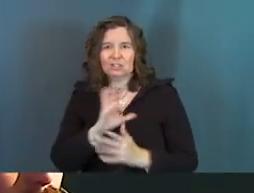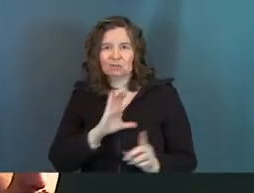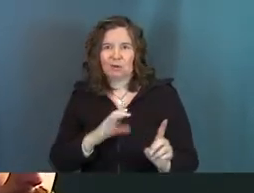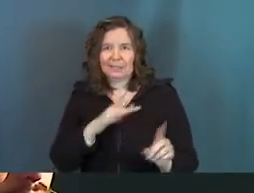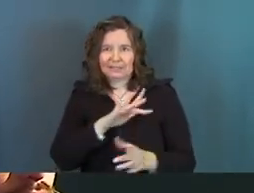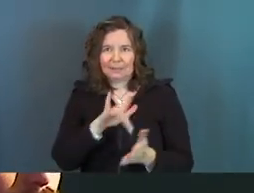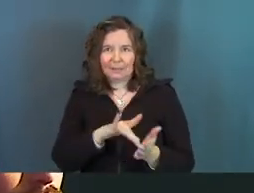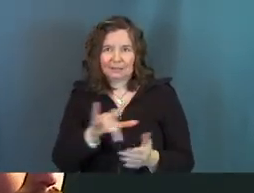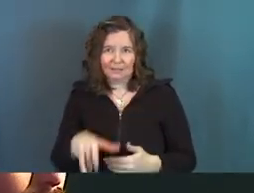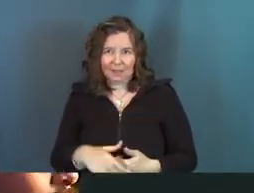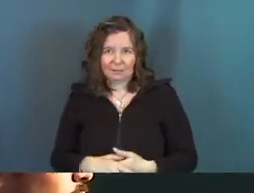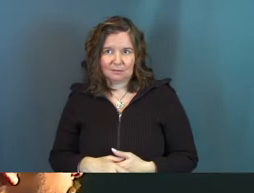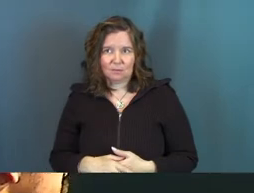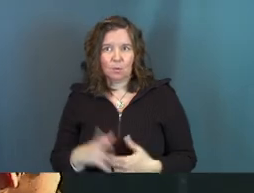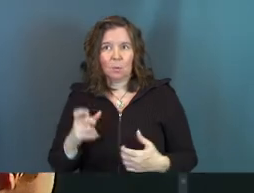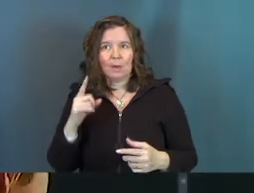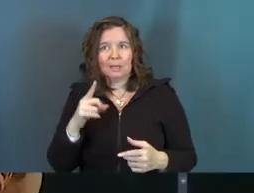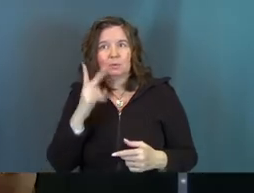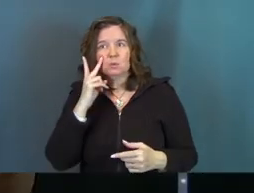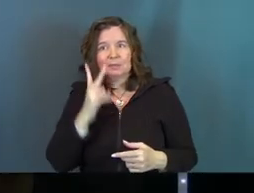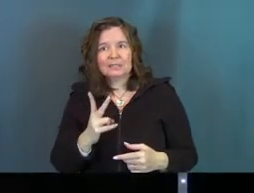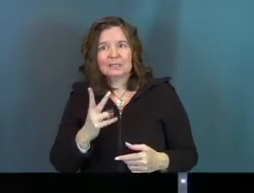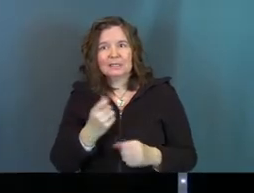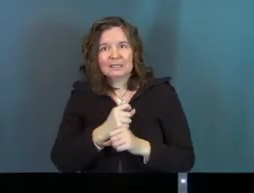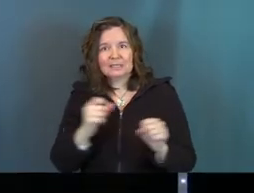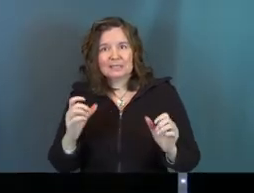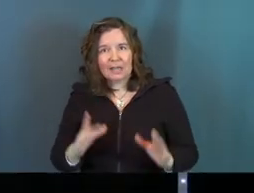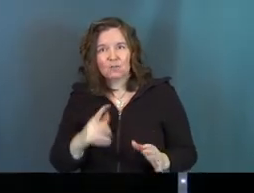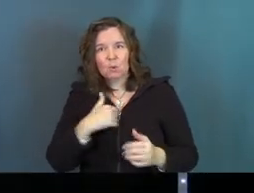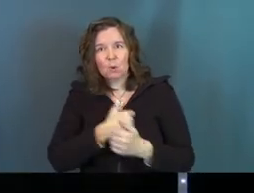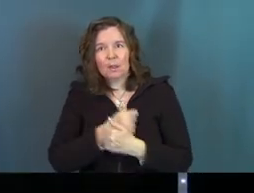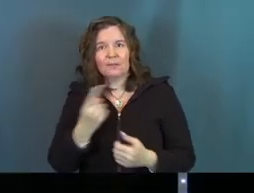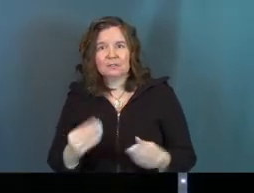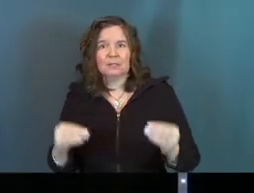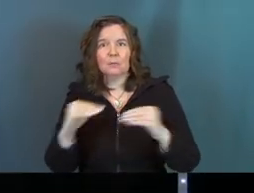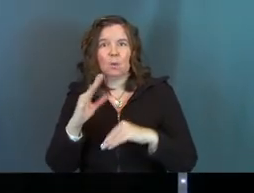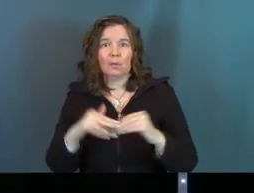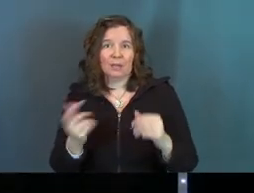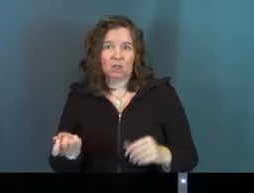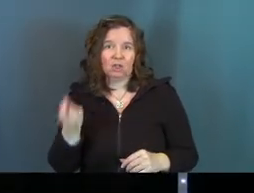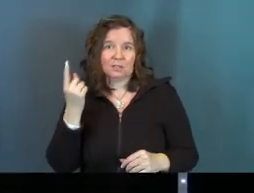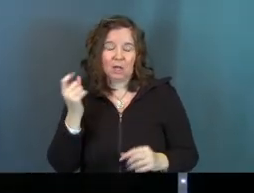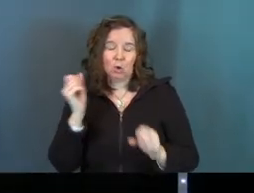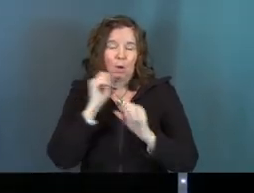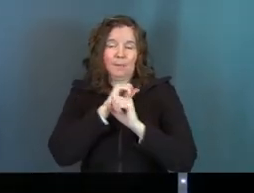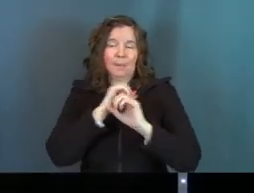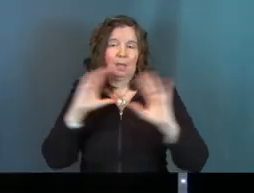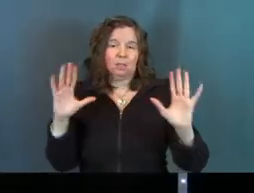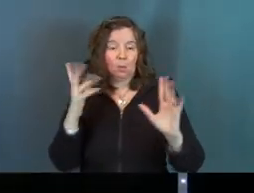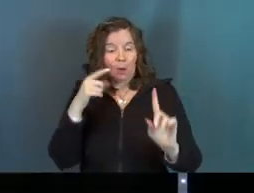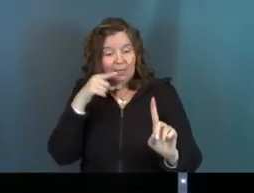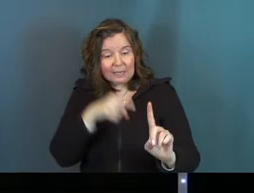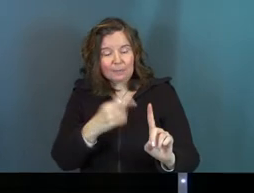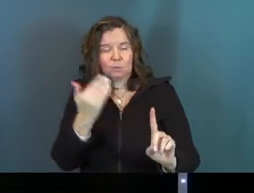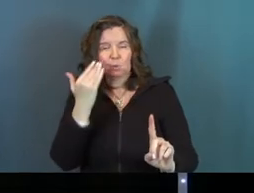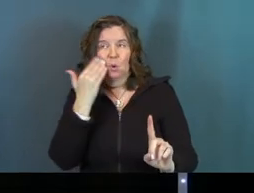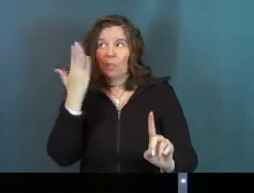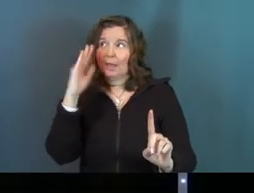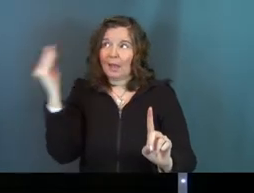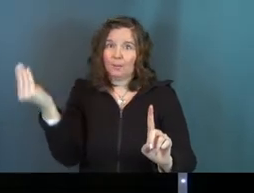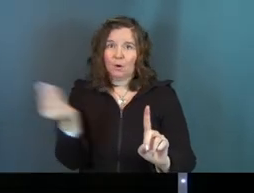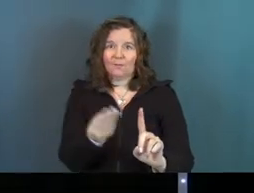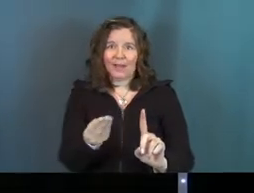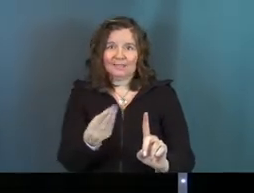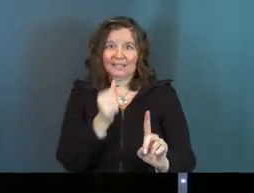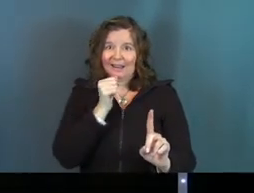Christ in the midst of that. We wanted him to see his Savior who loves him more than he can understand or imagine. We wanted him to know that God provides